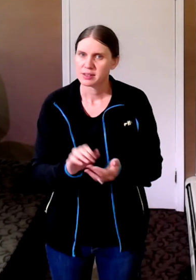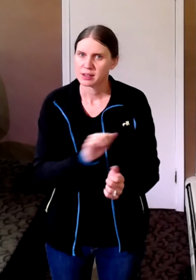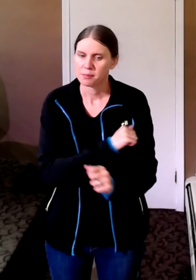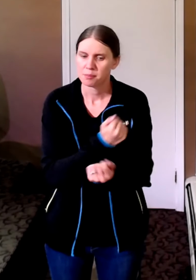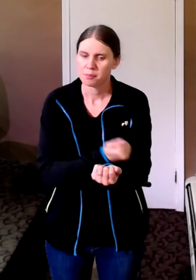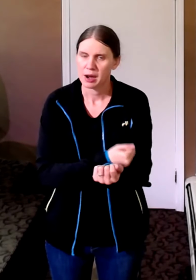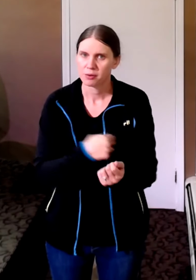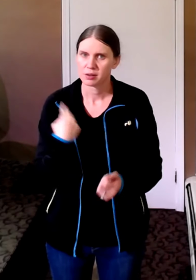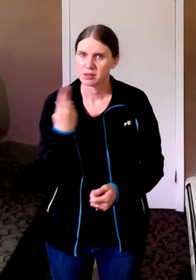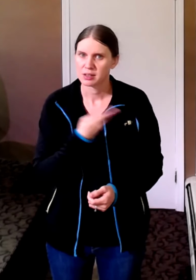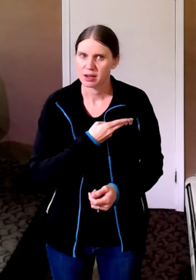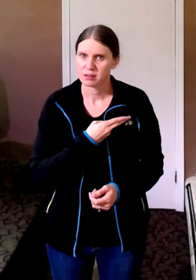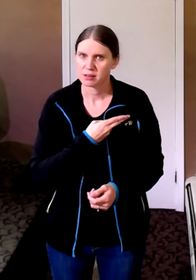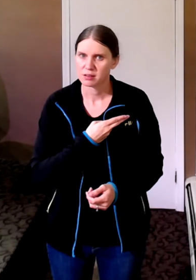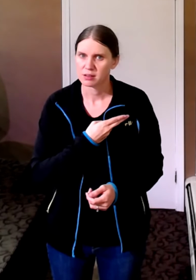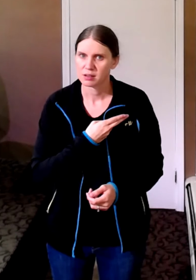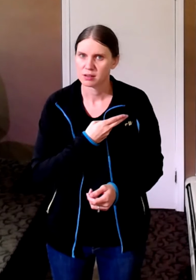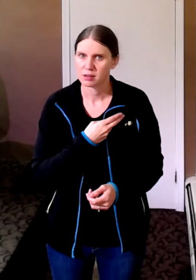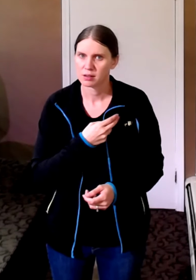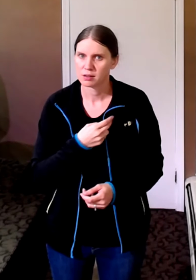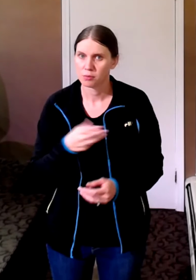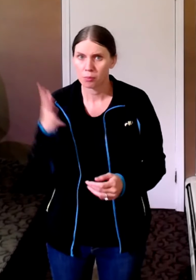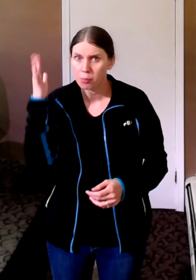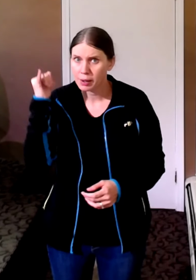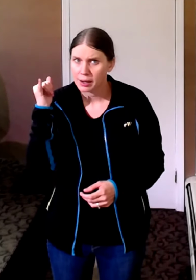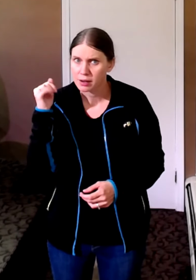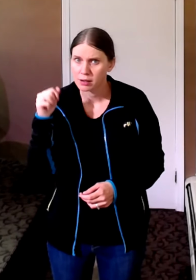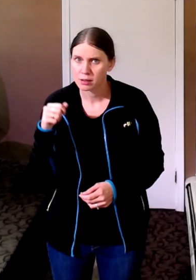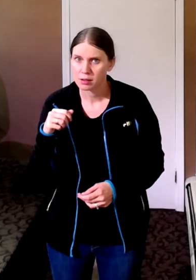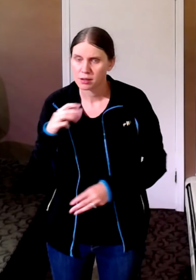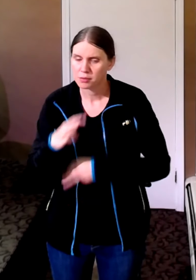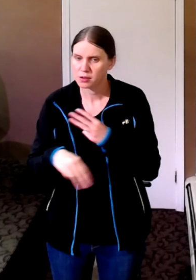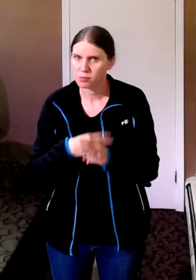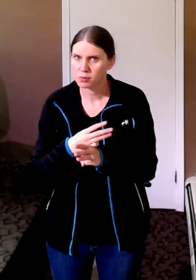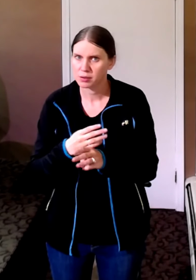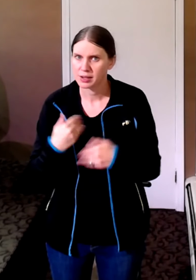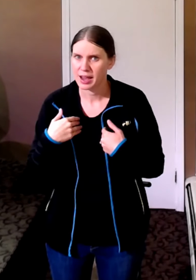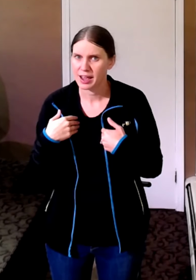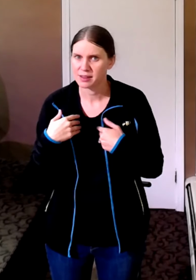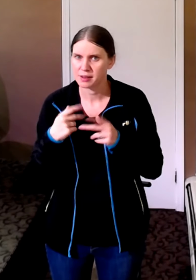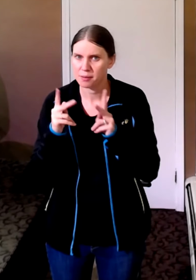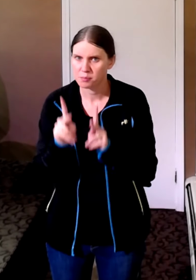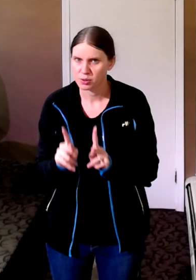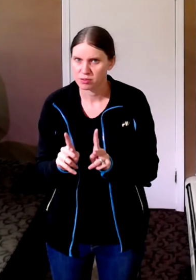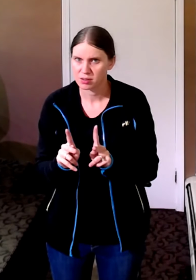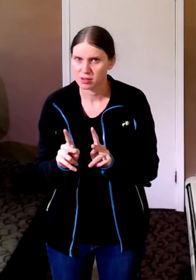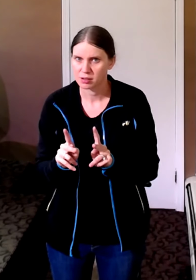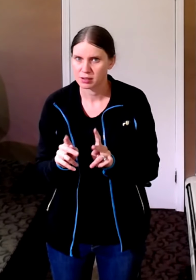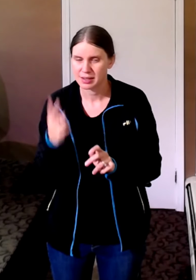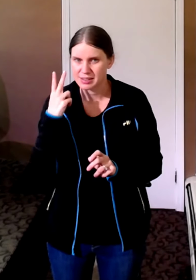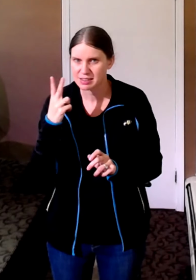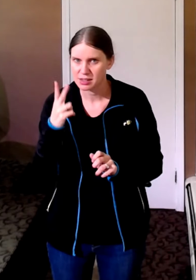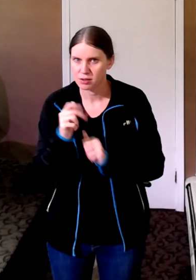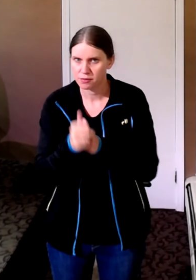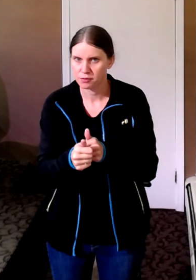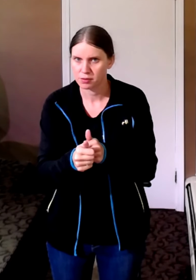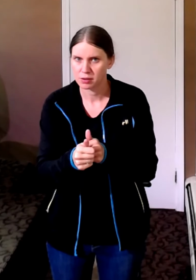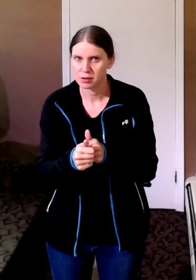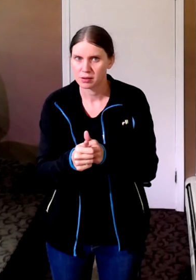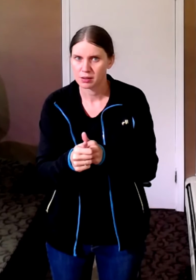that this world has something, someone they can follow.